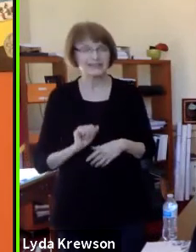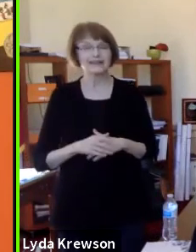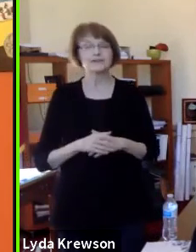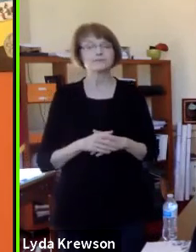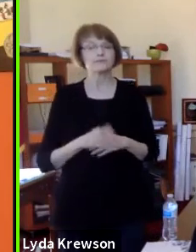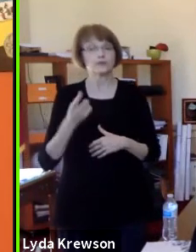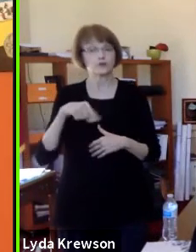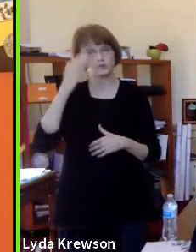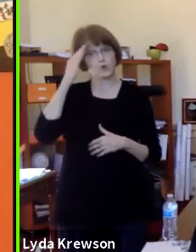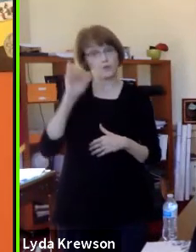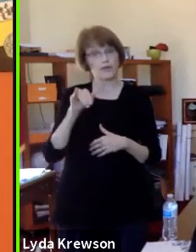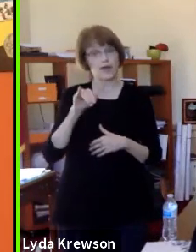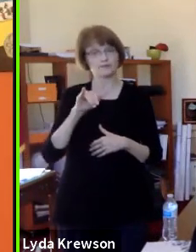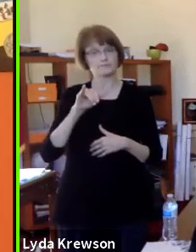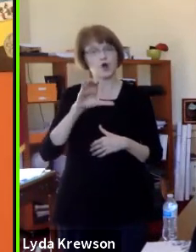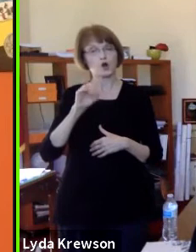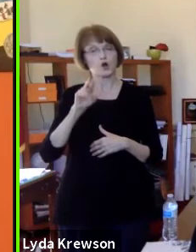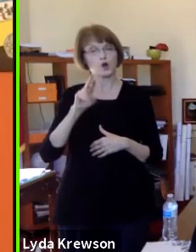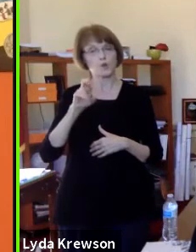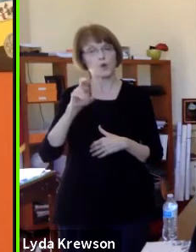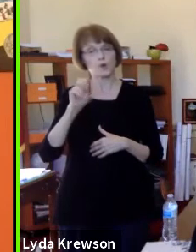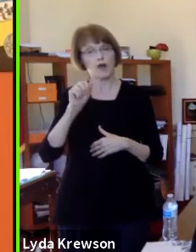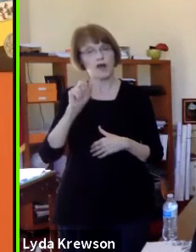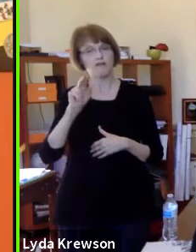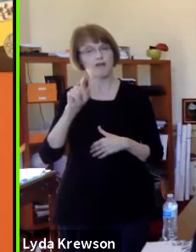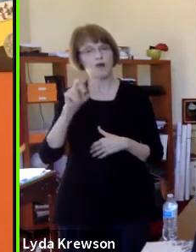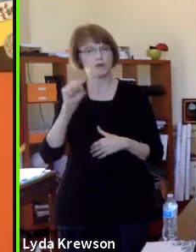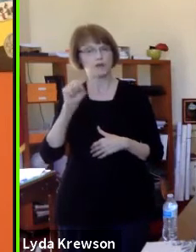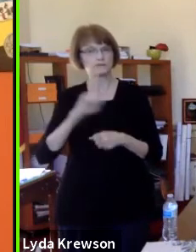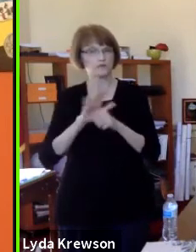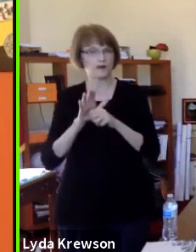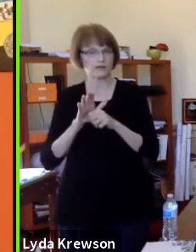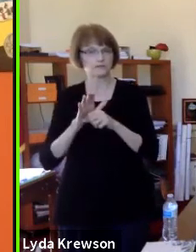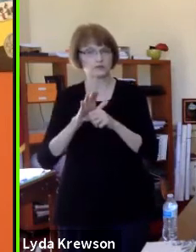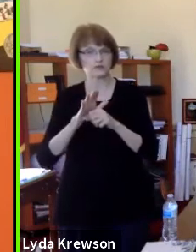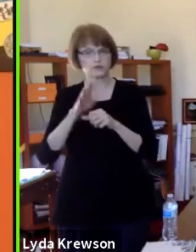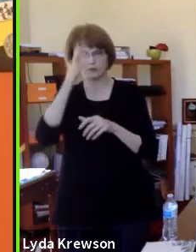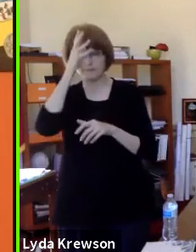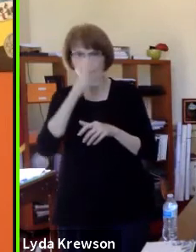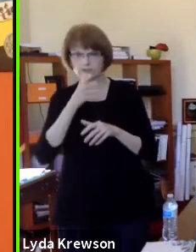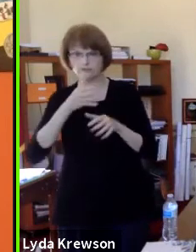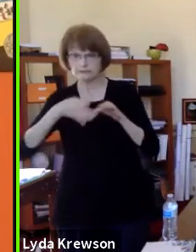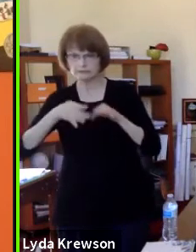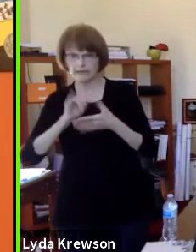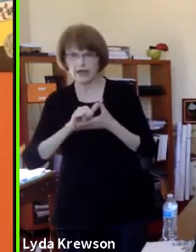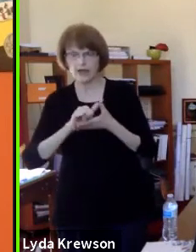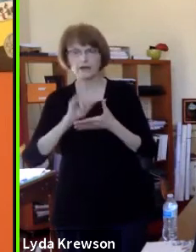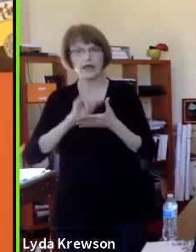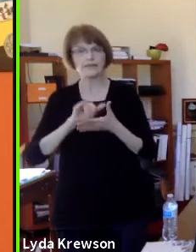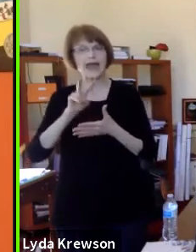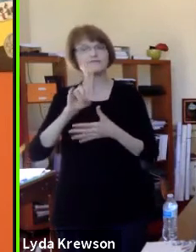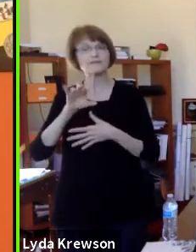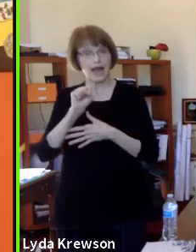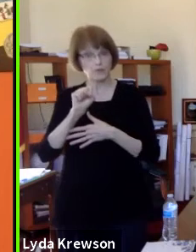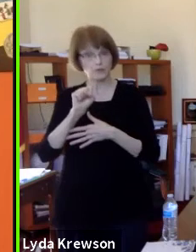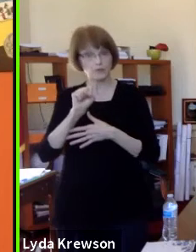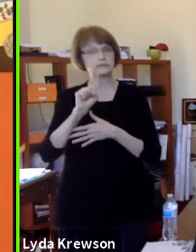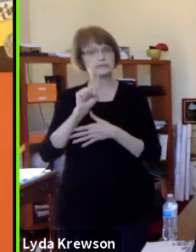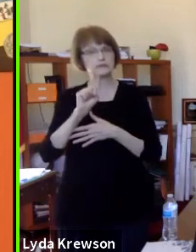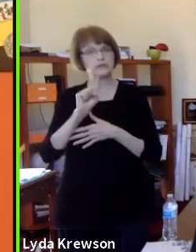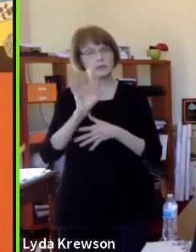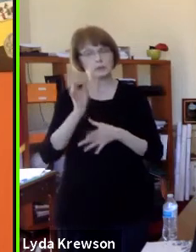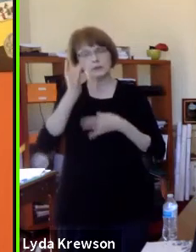You all know about the coronavirus. I know your parents have told you about that. And it's a virus where you get a